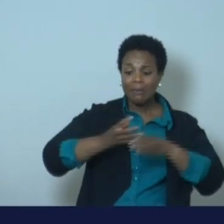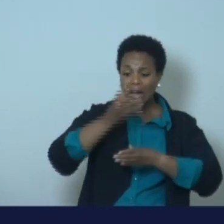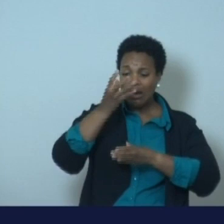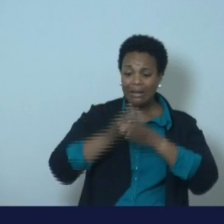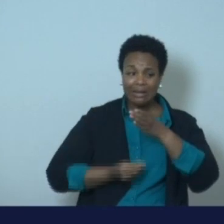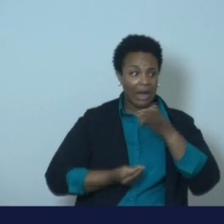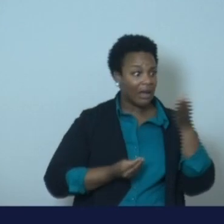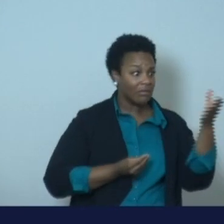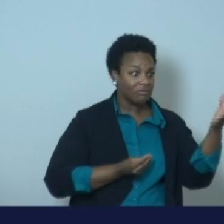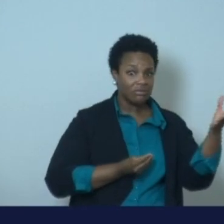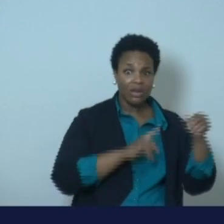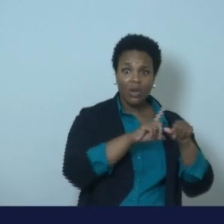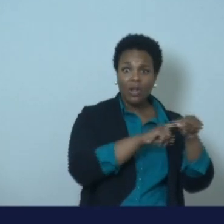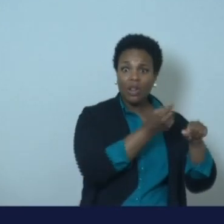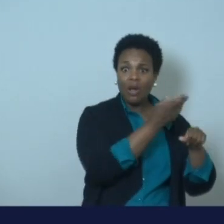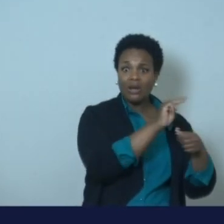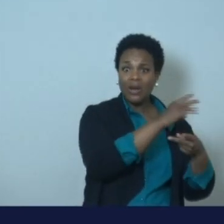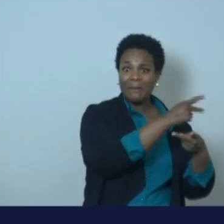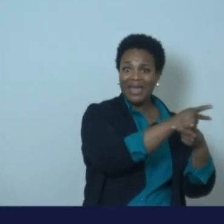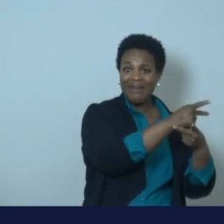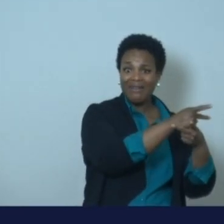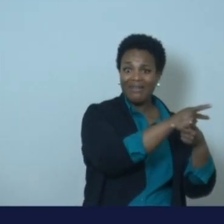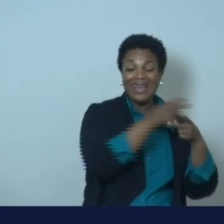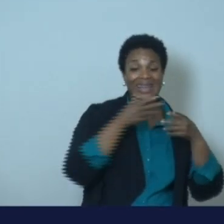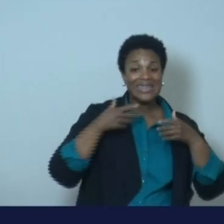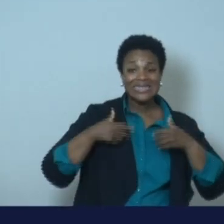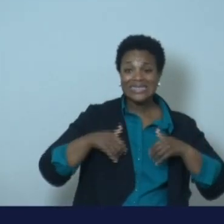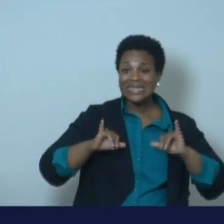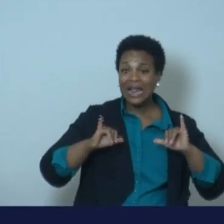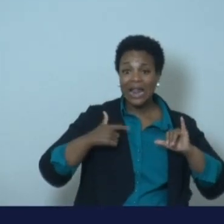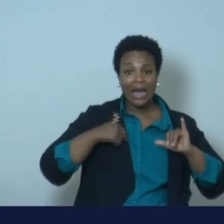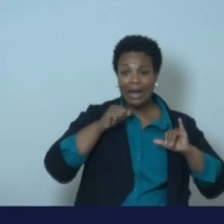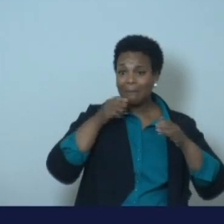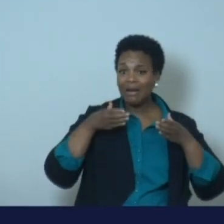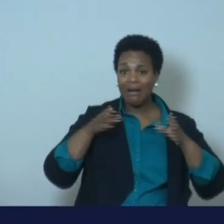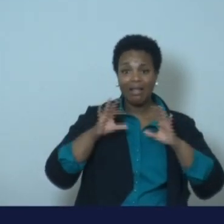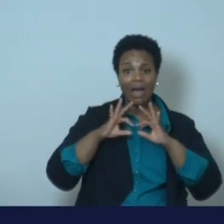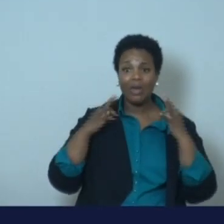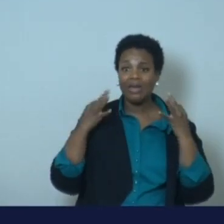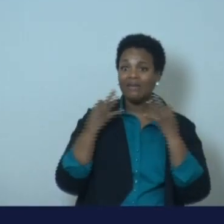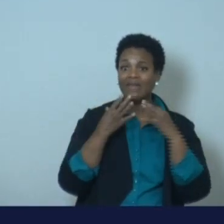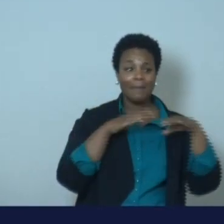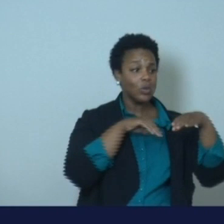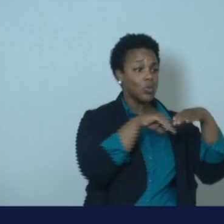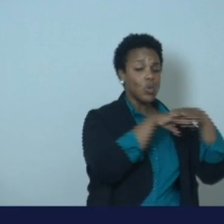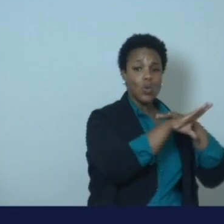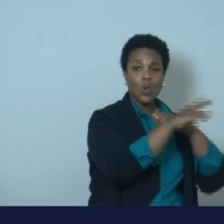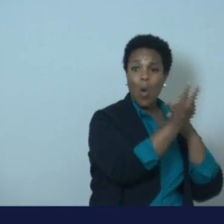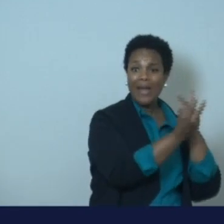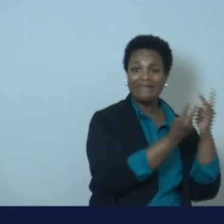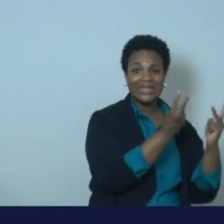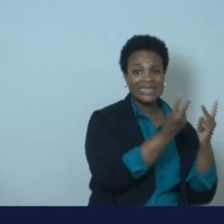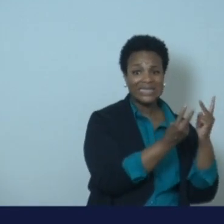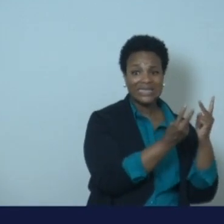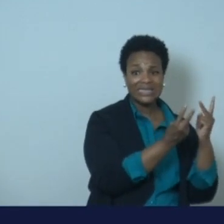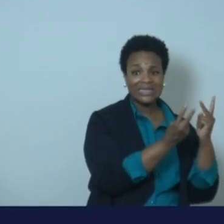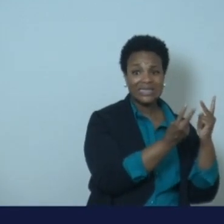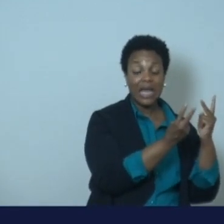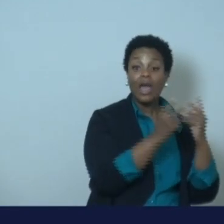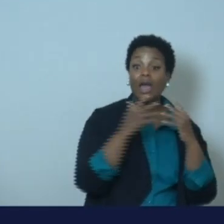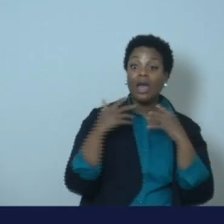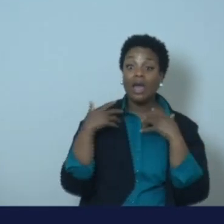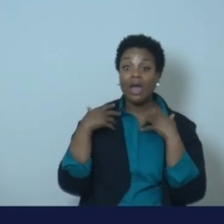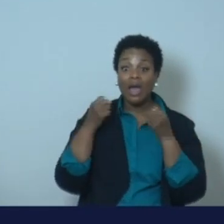not allowing family members to go in and minimizing even healthcare professionals from going in for